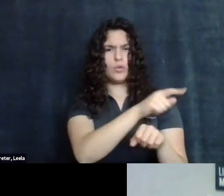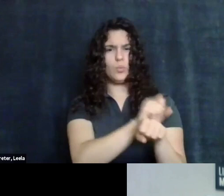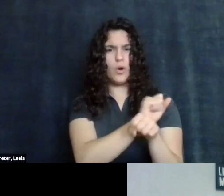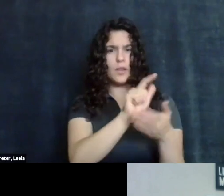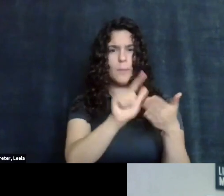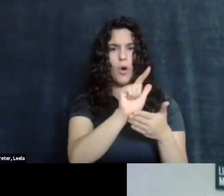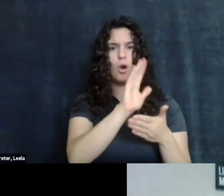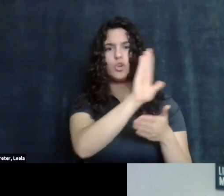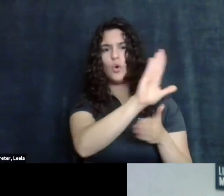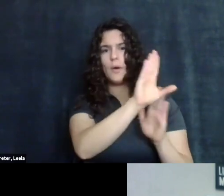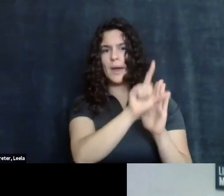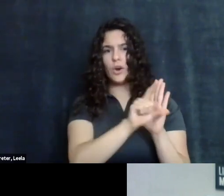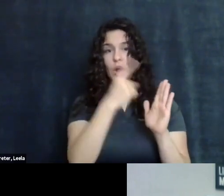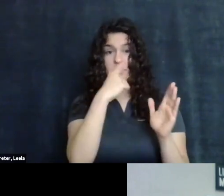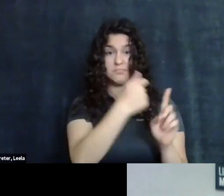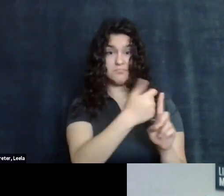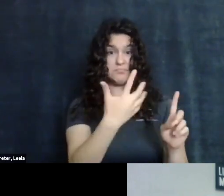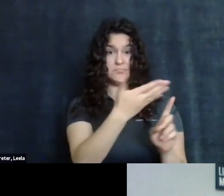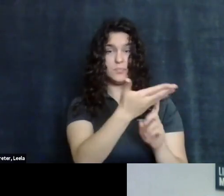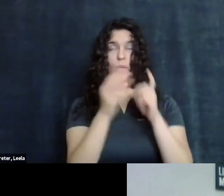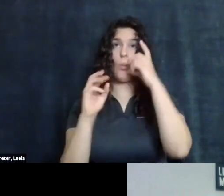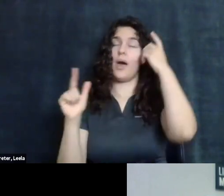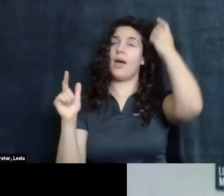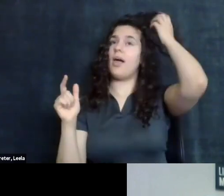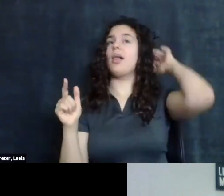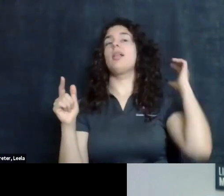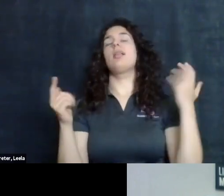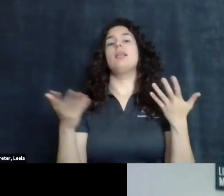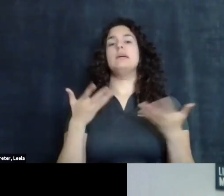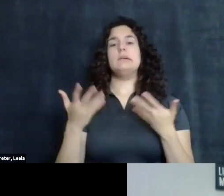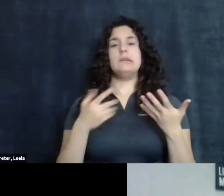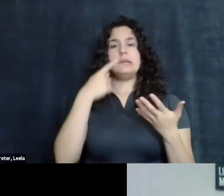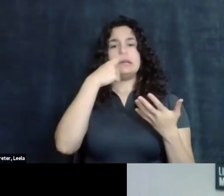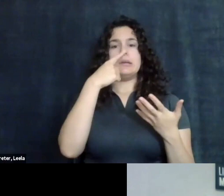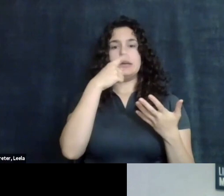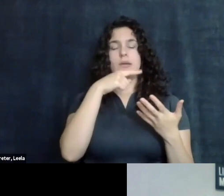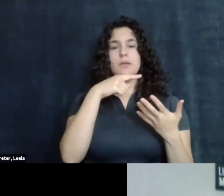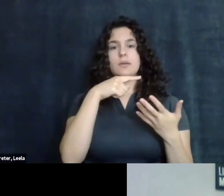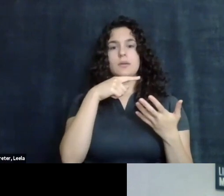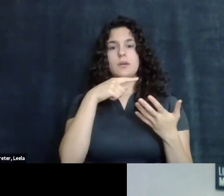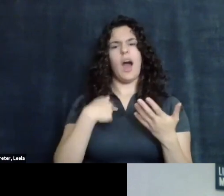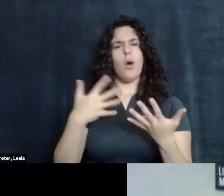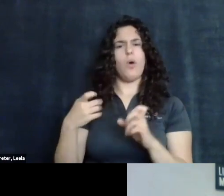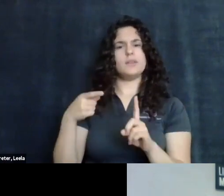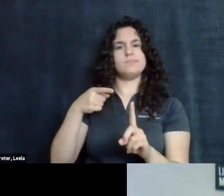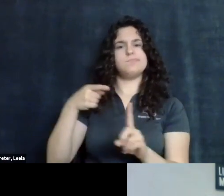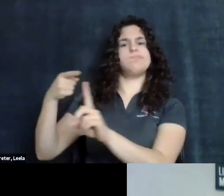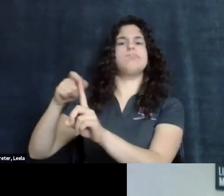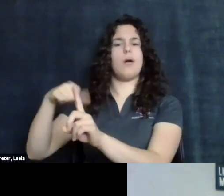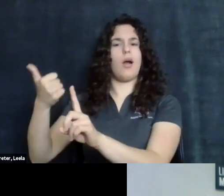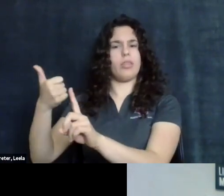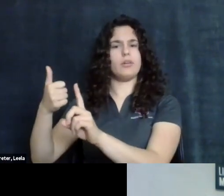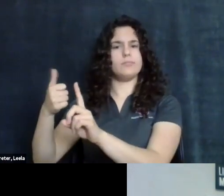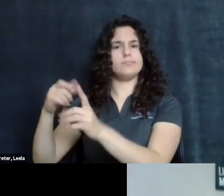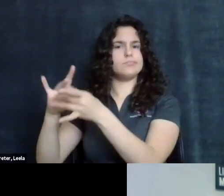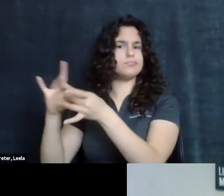background? Well, actually, if I could go to another point. Yes. Students,